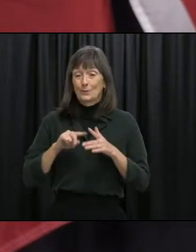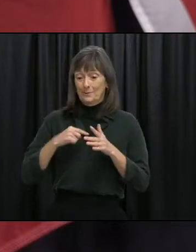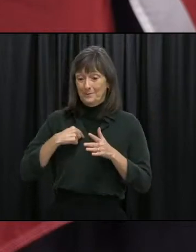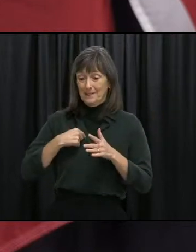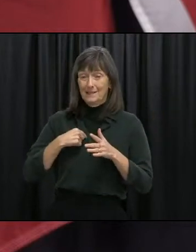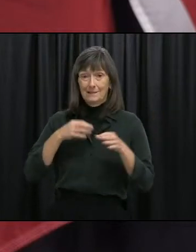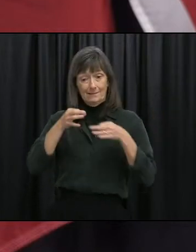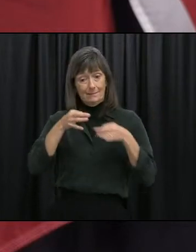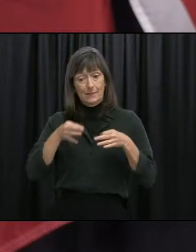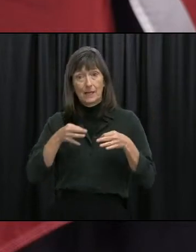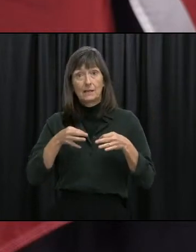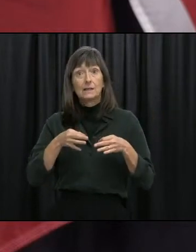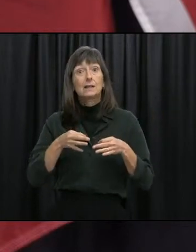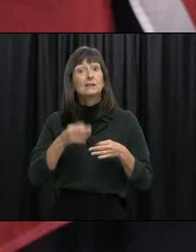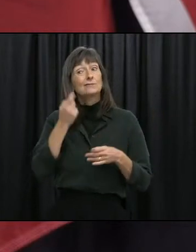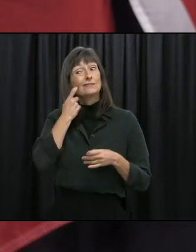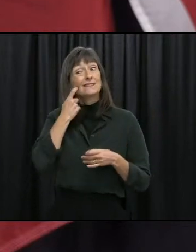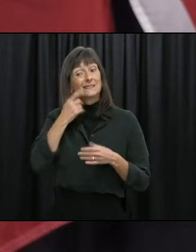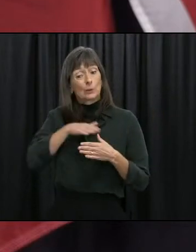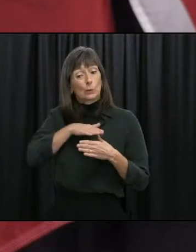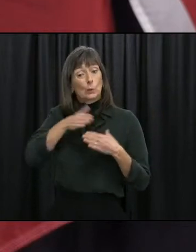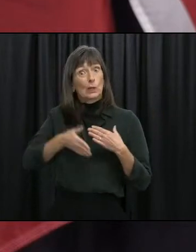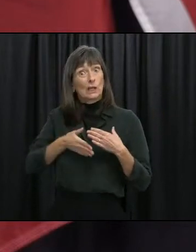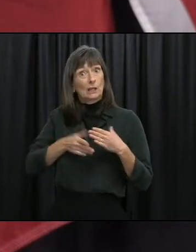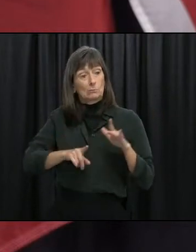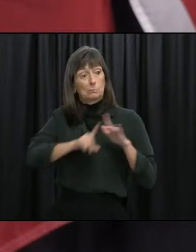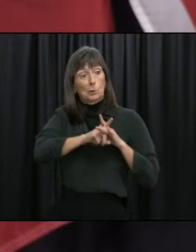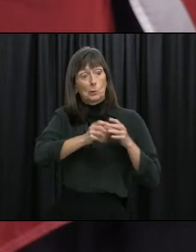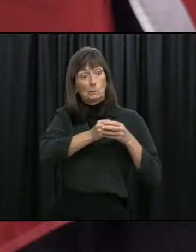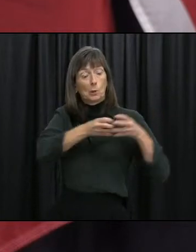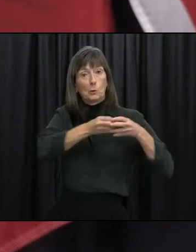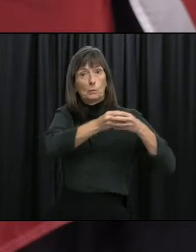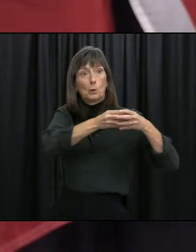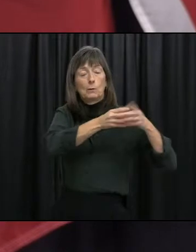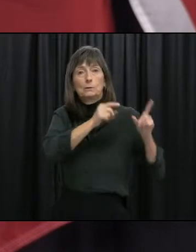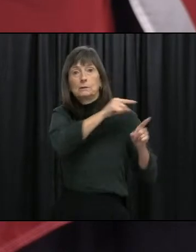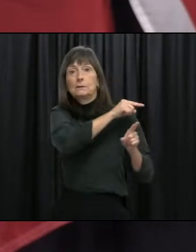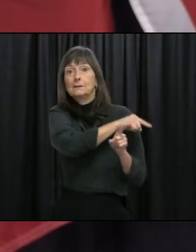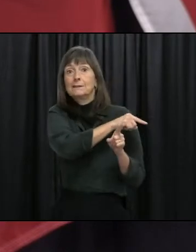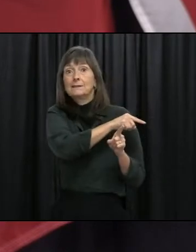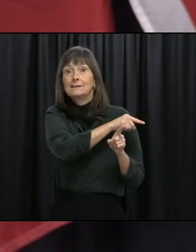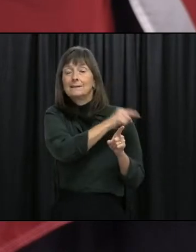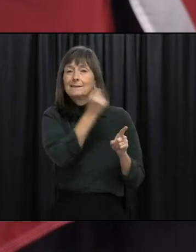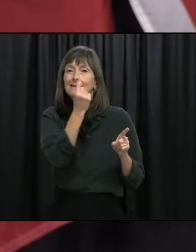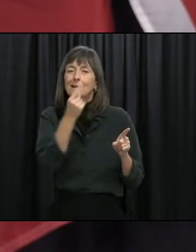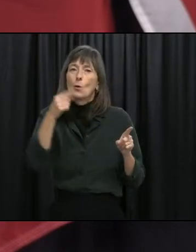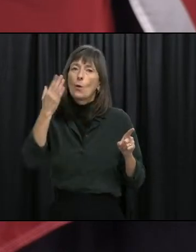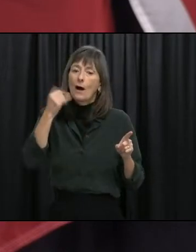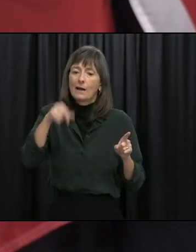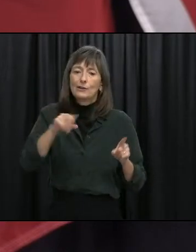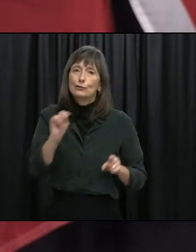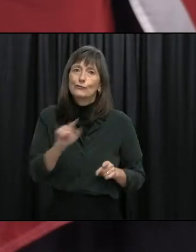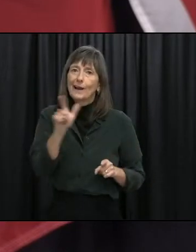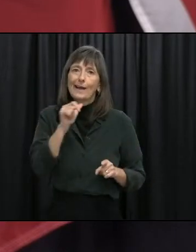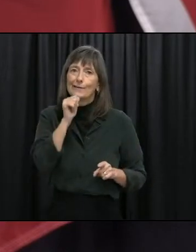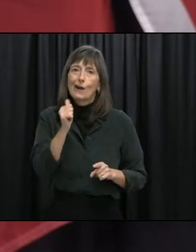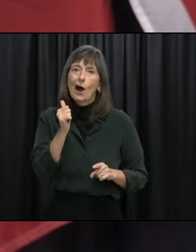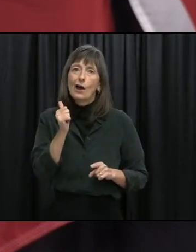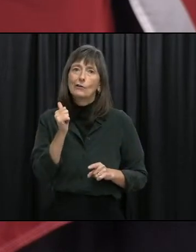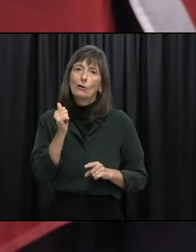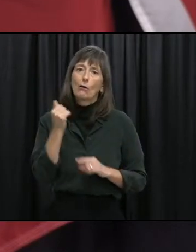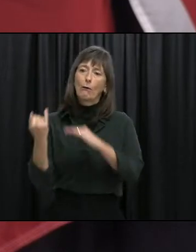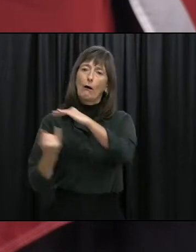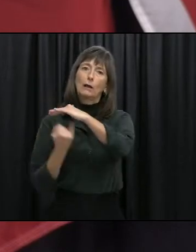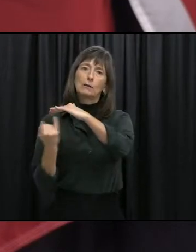with those numbers from the weekend. We do not exist in isolation here. And the